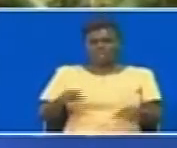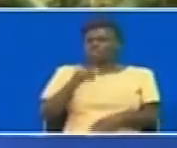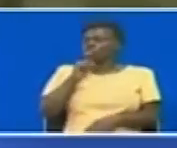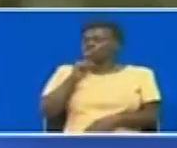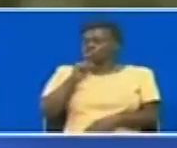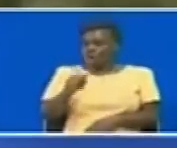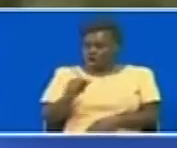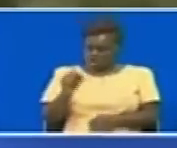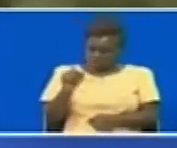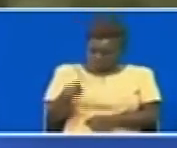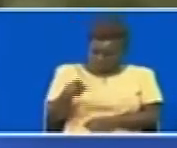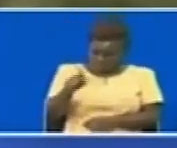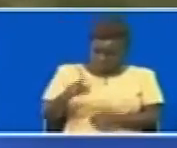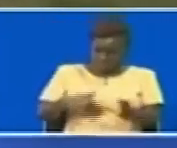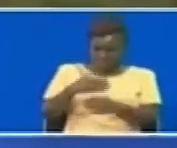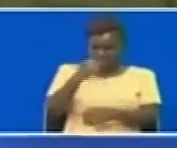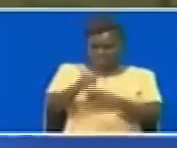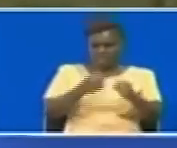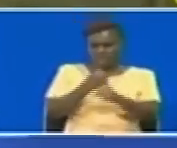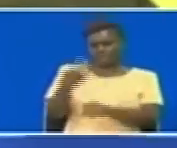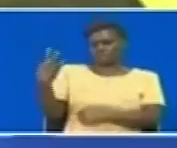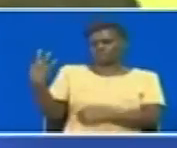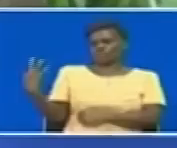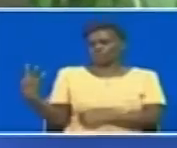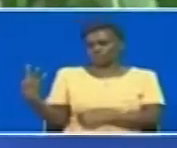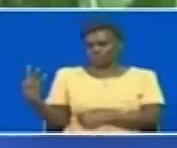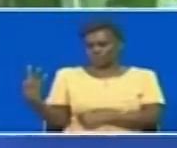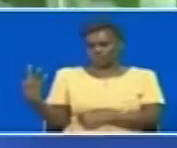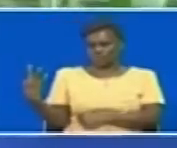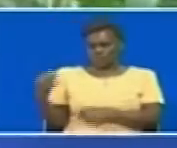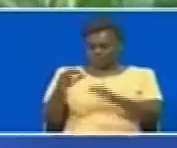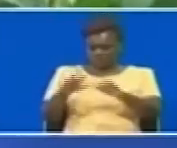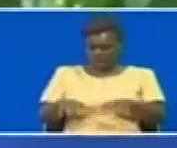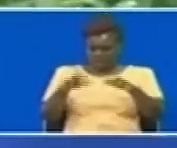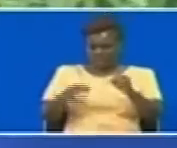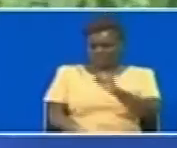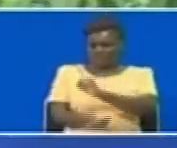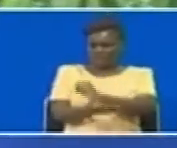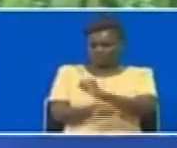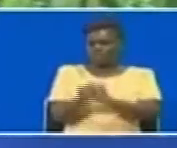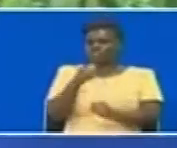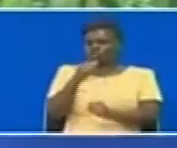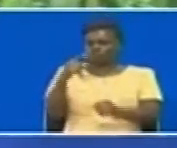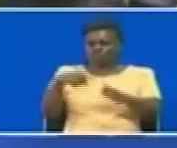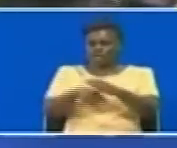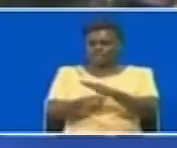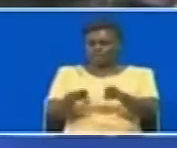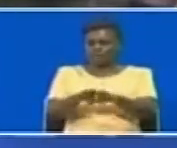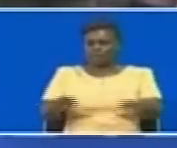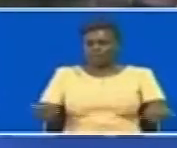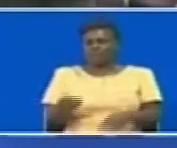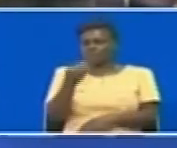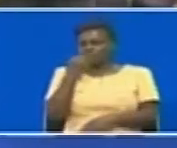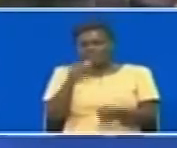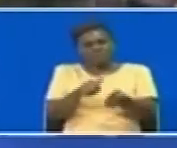to be cultivated again for the next 3 years. At the very least, farmers are advised not to go into the farms, eat the